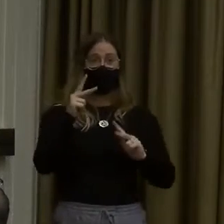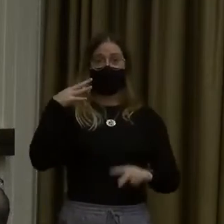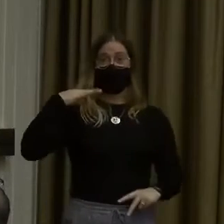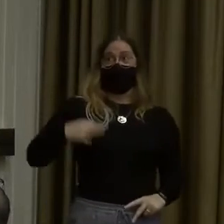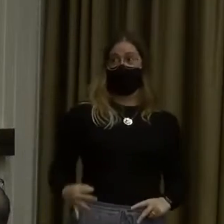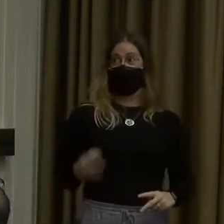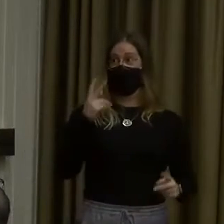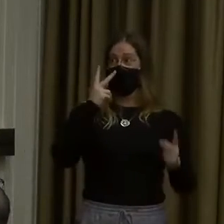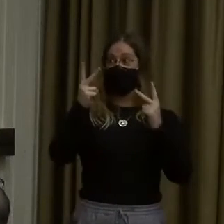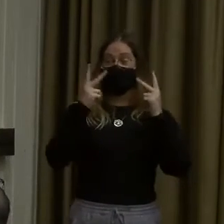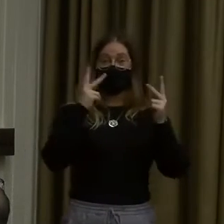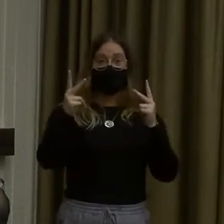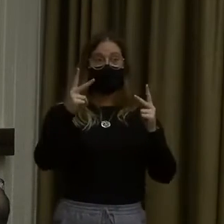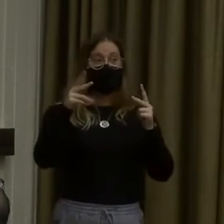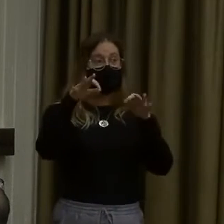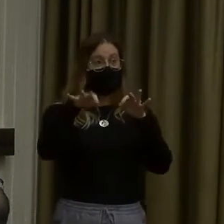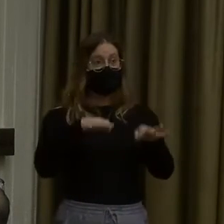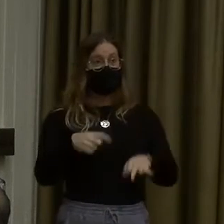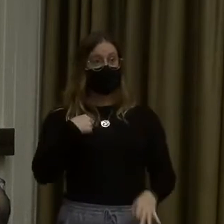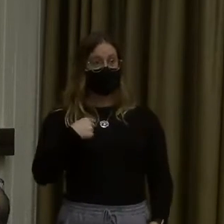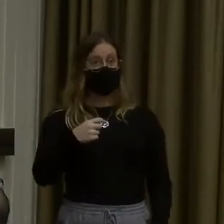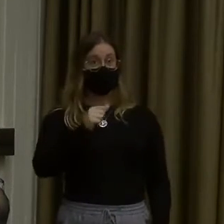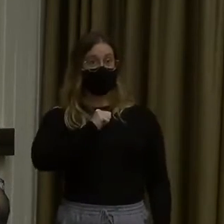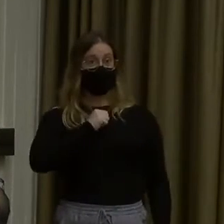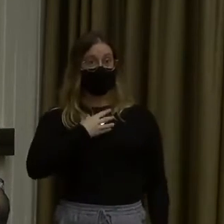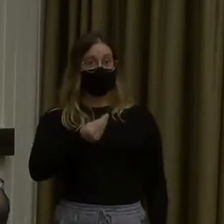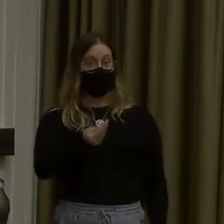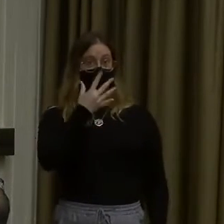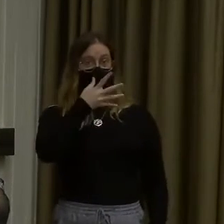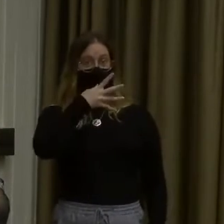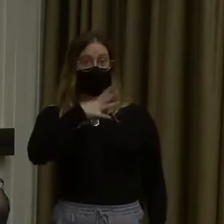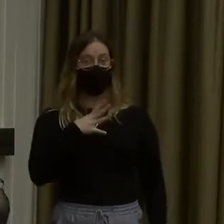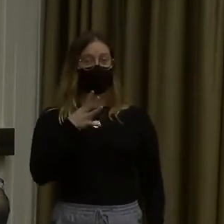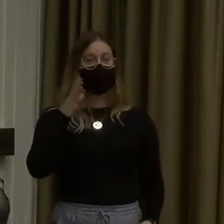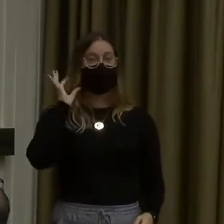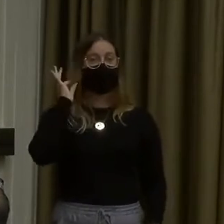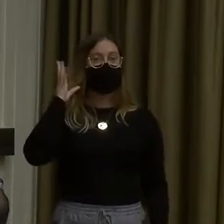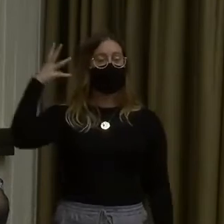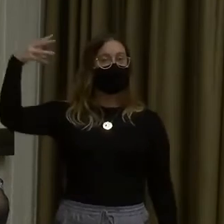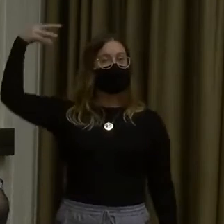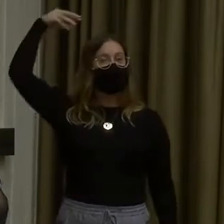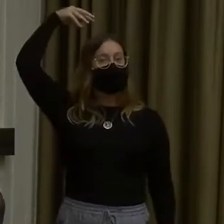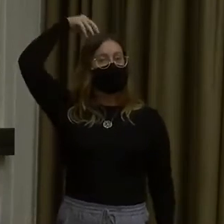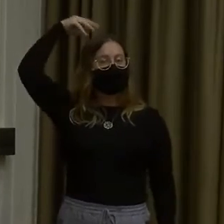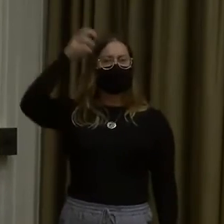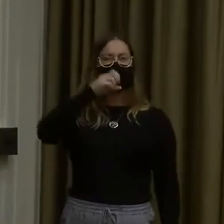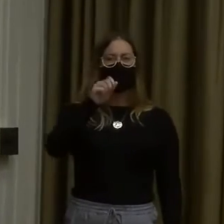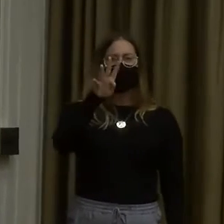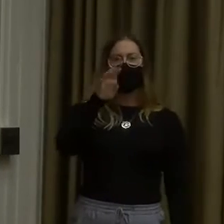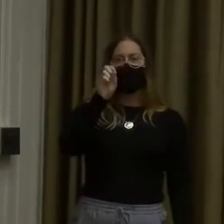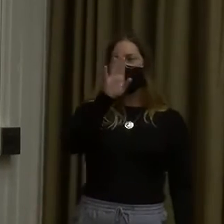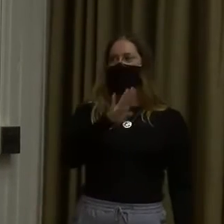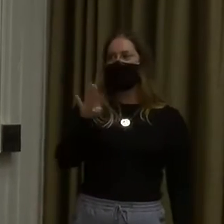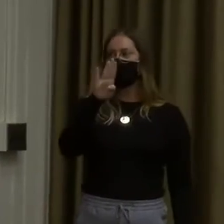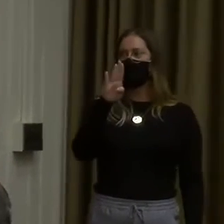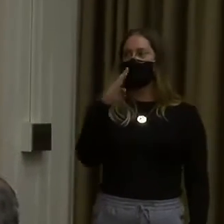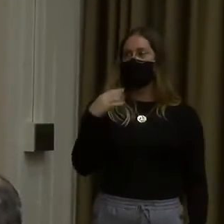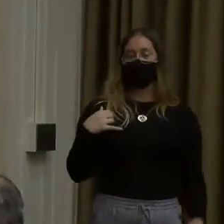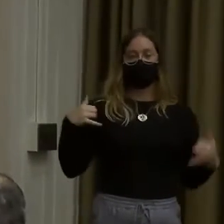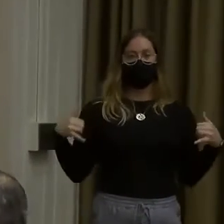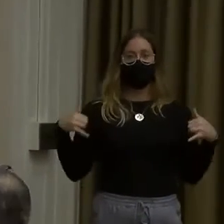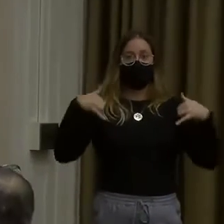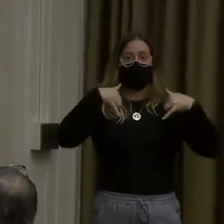description, I am a white woman in my mid-40s, my hair in a bun, my eyes have glasses on, I have black pants and a